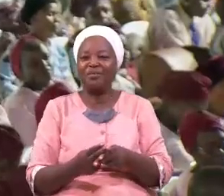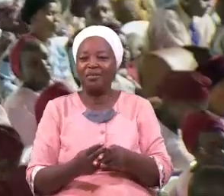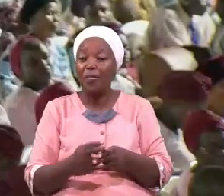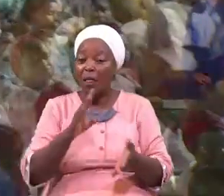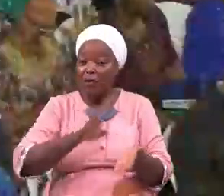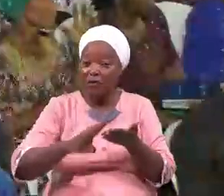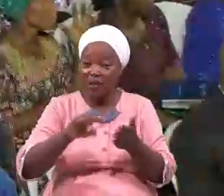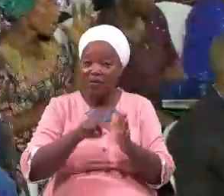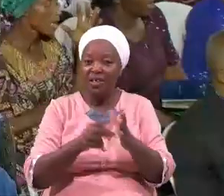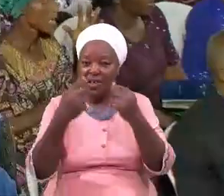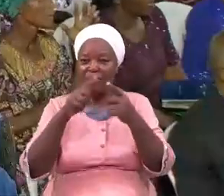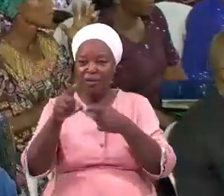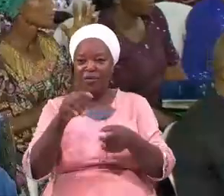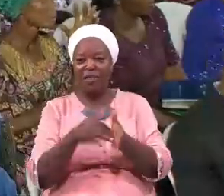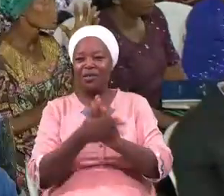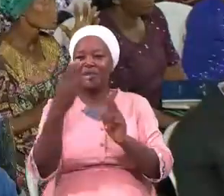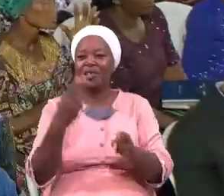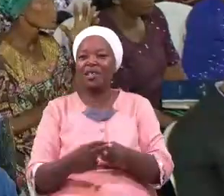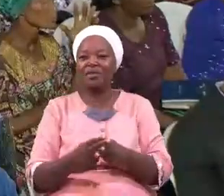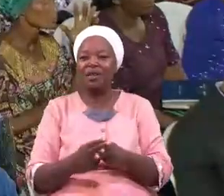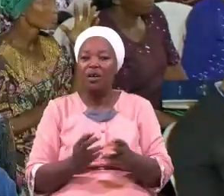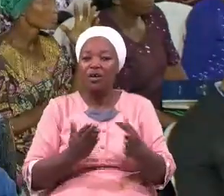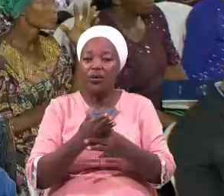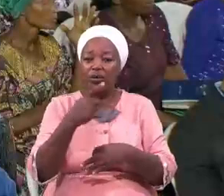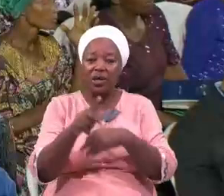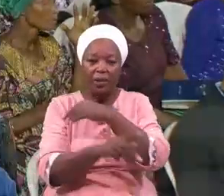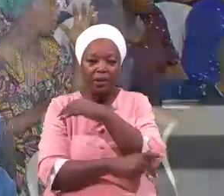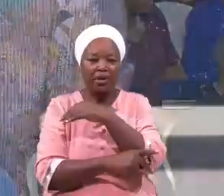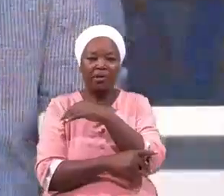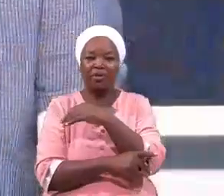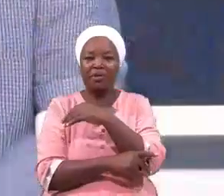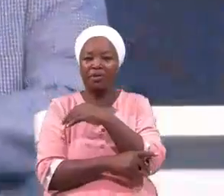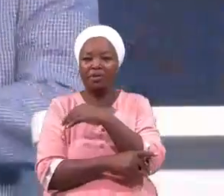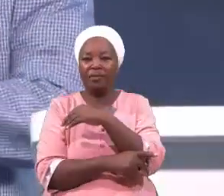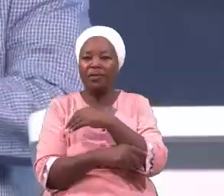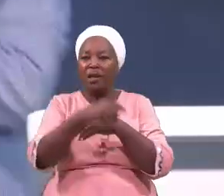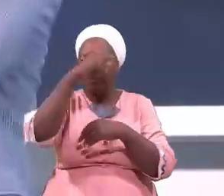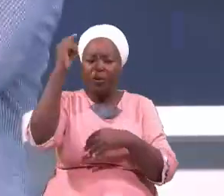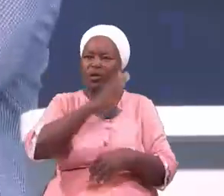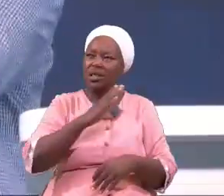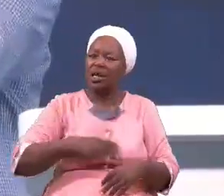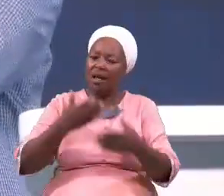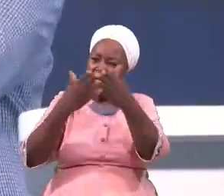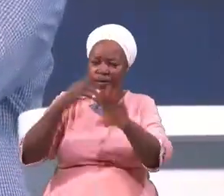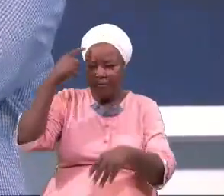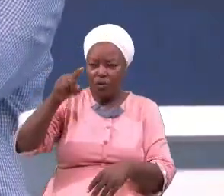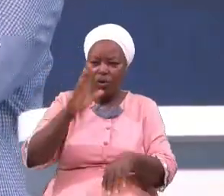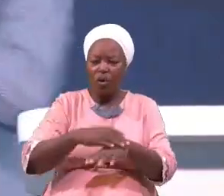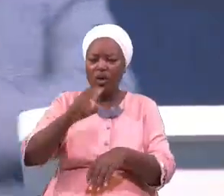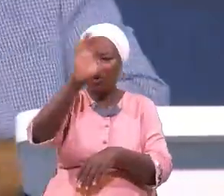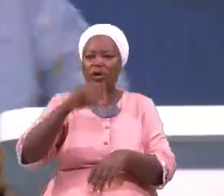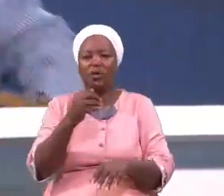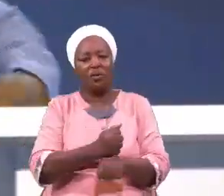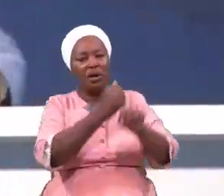Forgiveness comes to you through the Passover. Because Christ died for you on the cross of